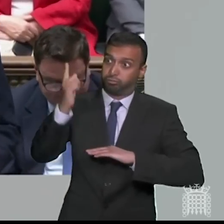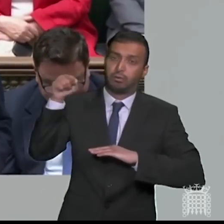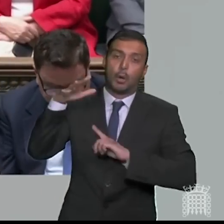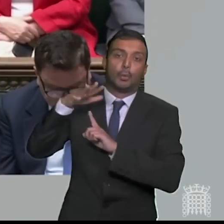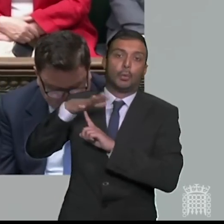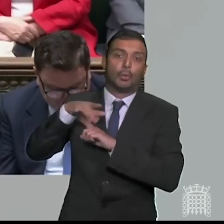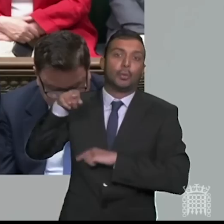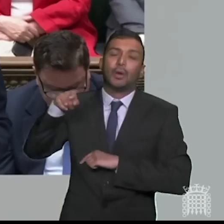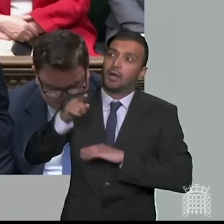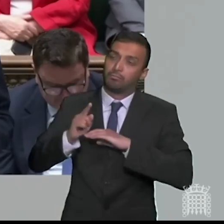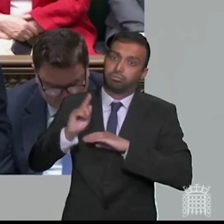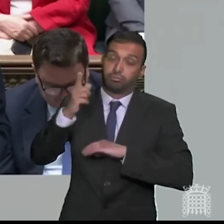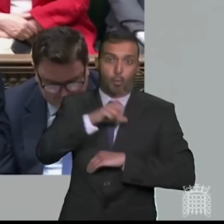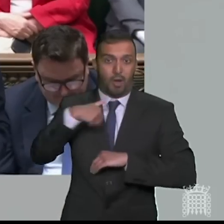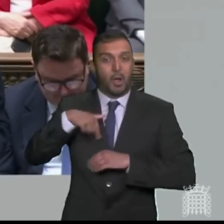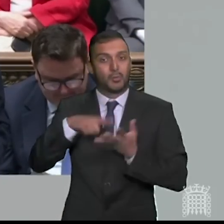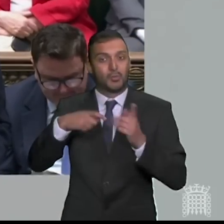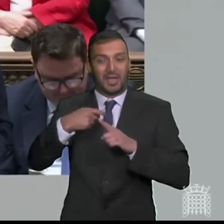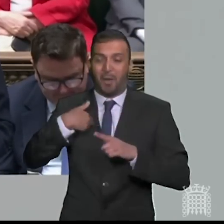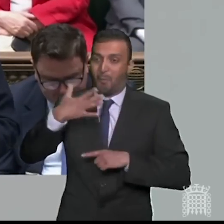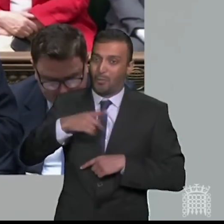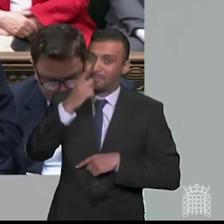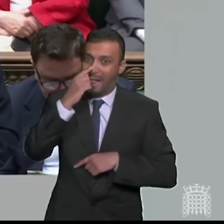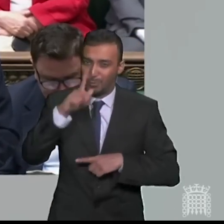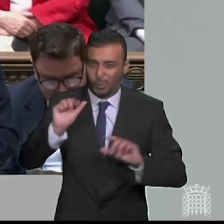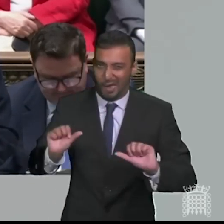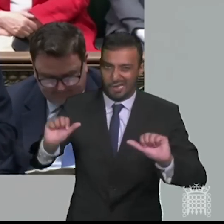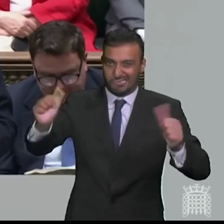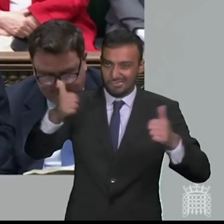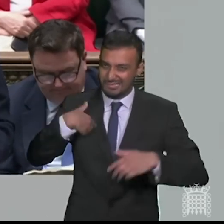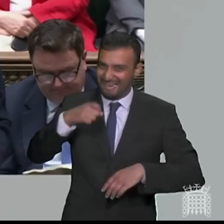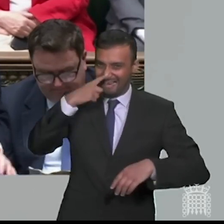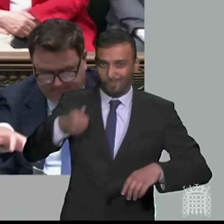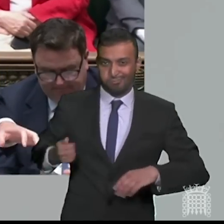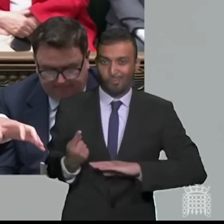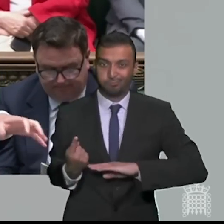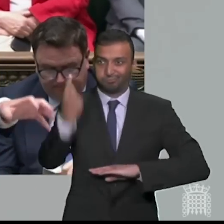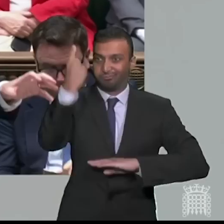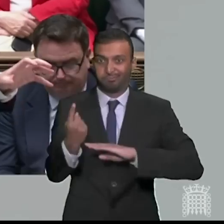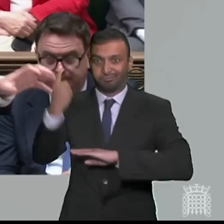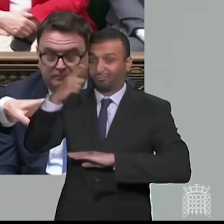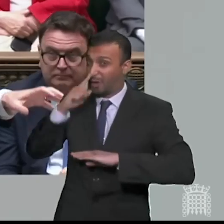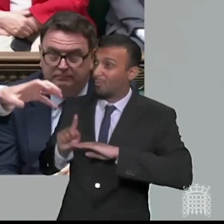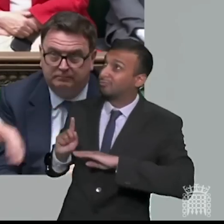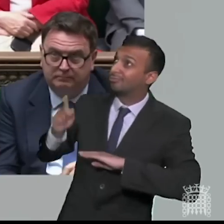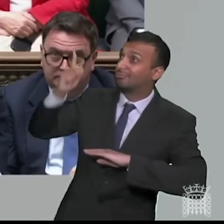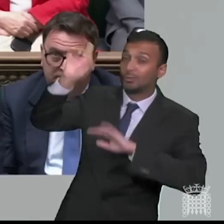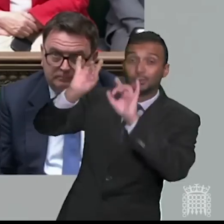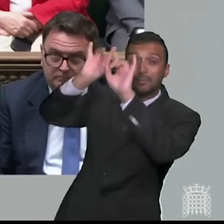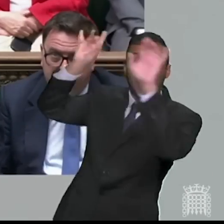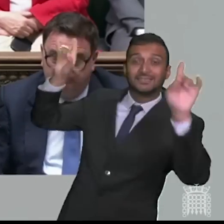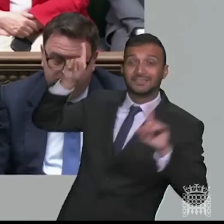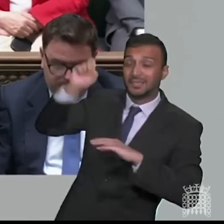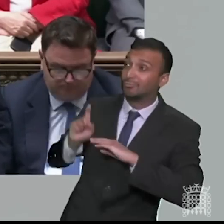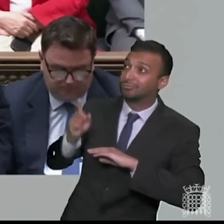grow the UK's space launch capabilities, and it is the fact that the first 3 years are expected to reach £20 million